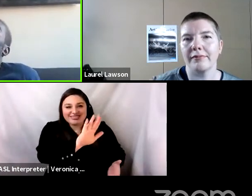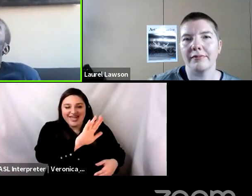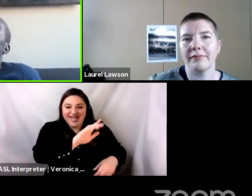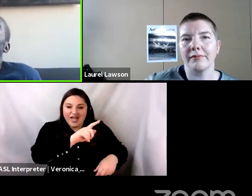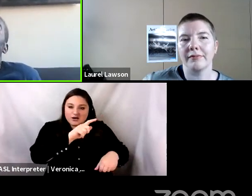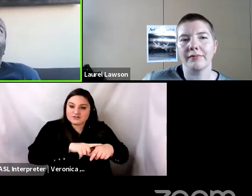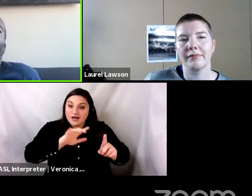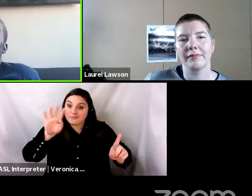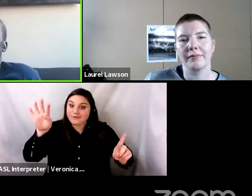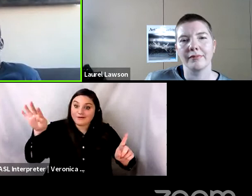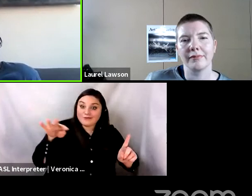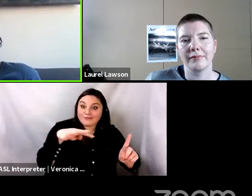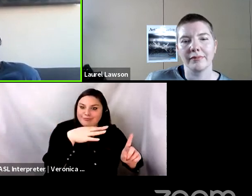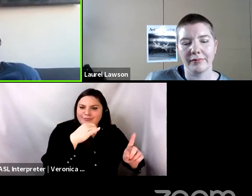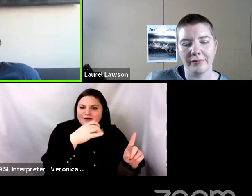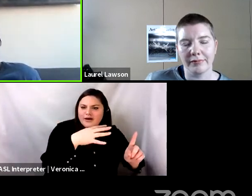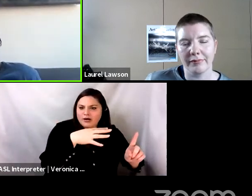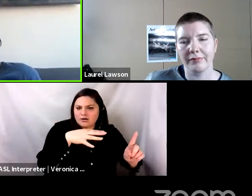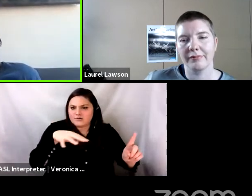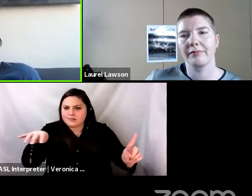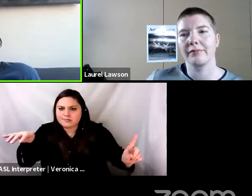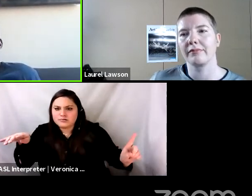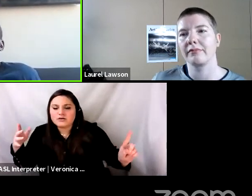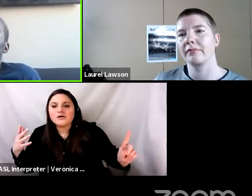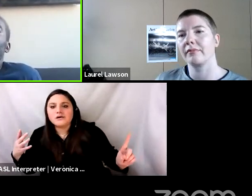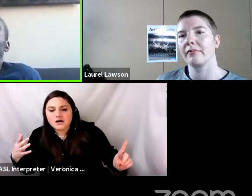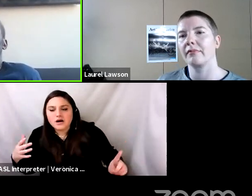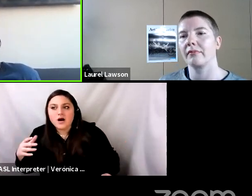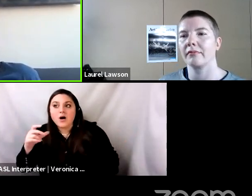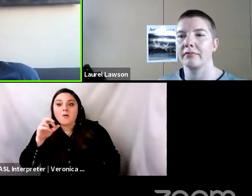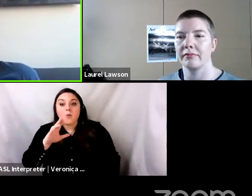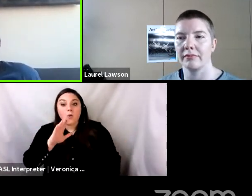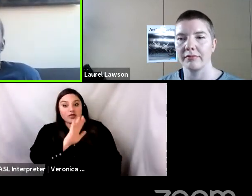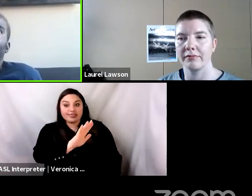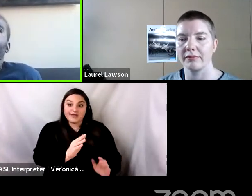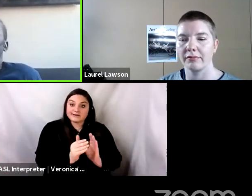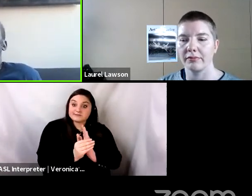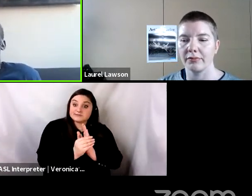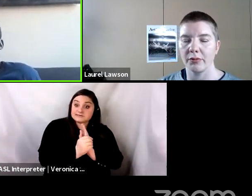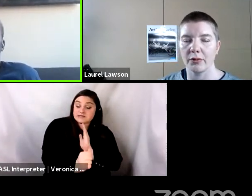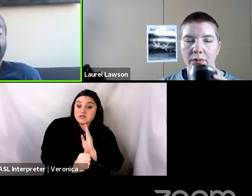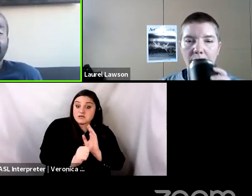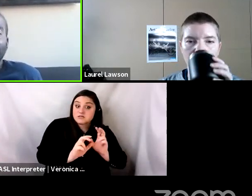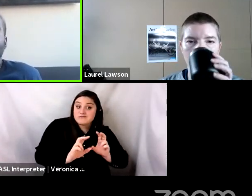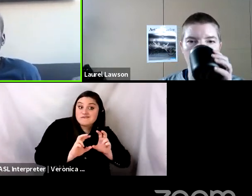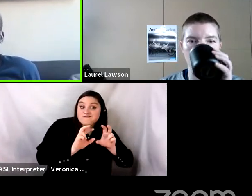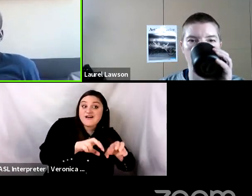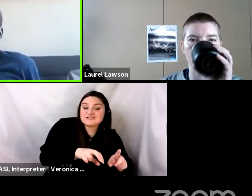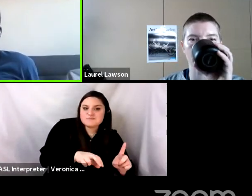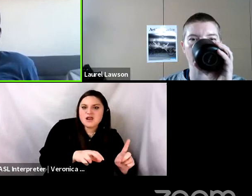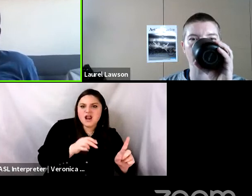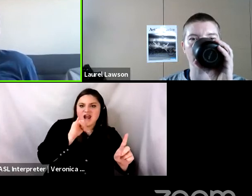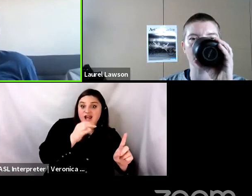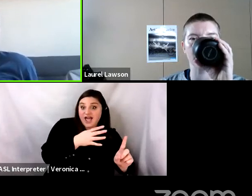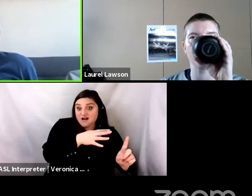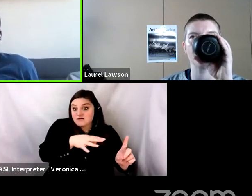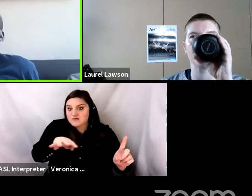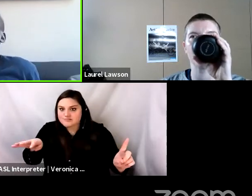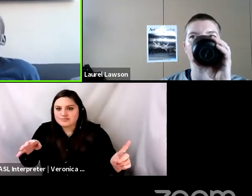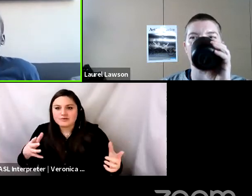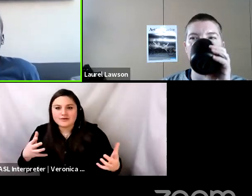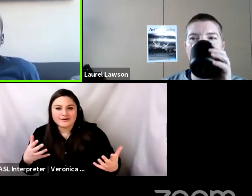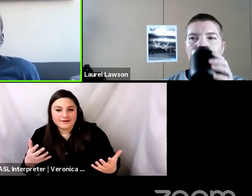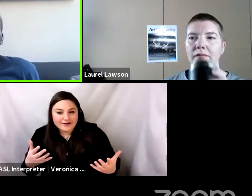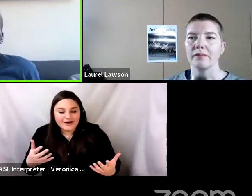else's like pedigree. And unless you're going to claim fealty to that